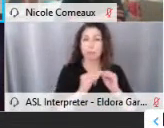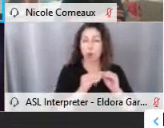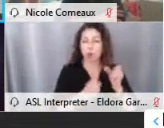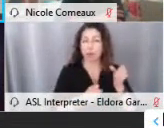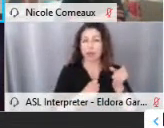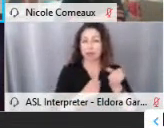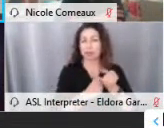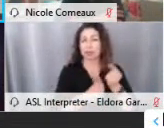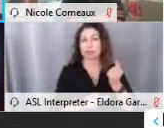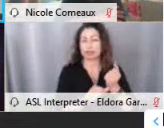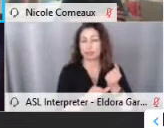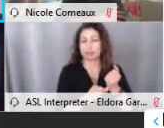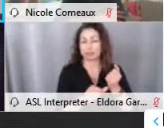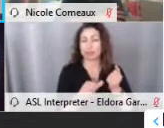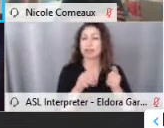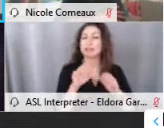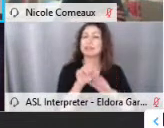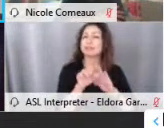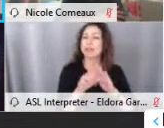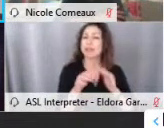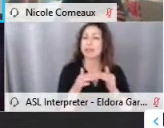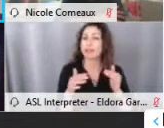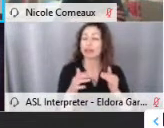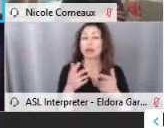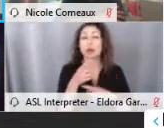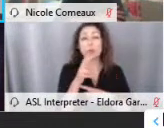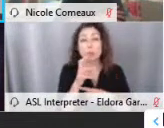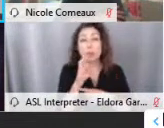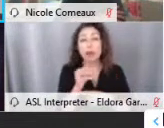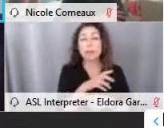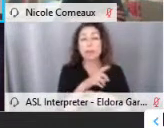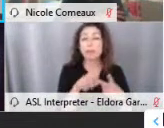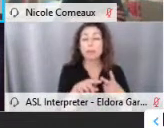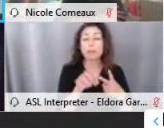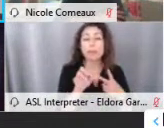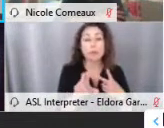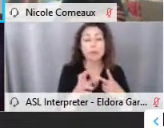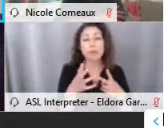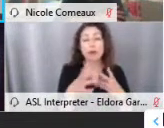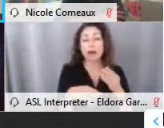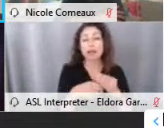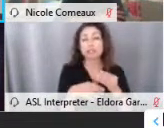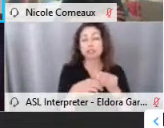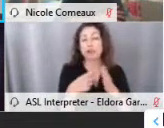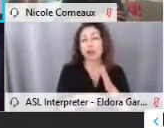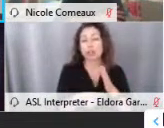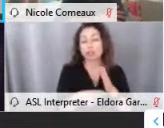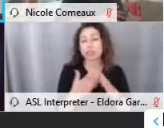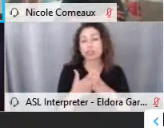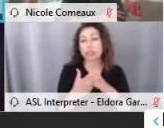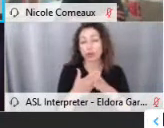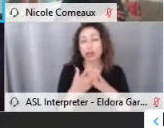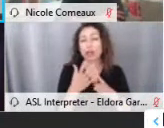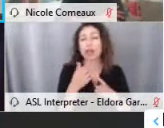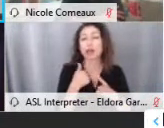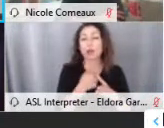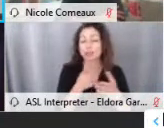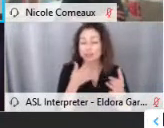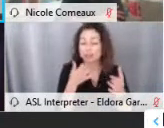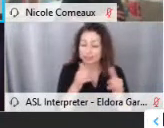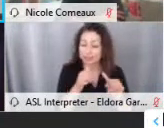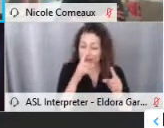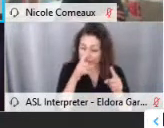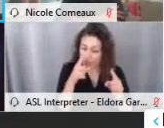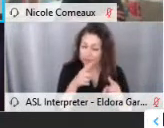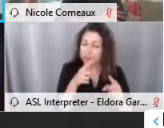assistance at the state level, whether that's premiums or additional cost-sharing assistance. And we would still